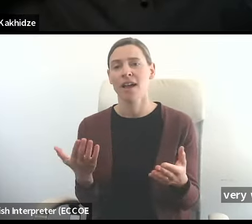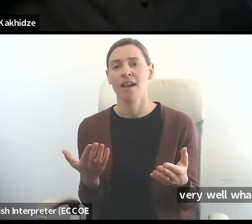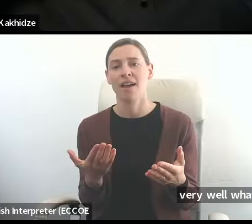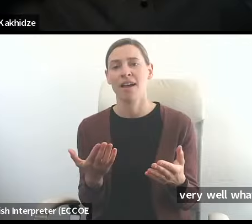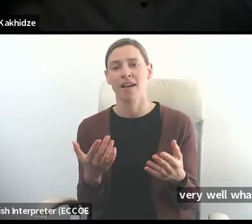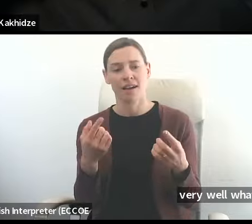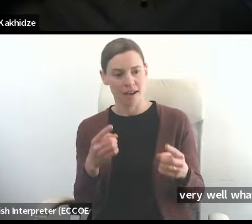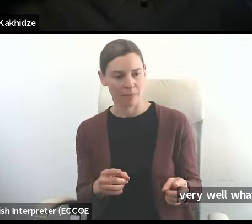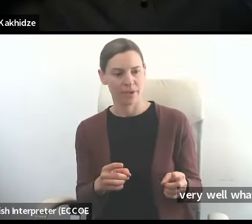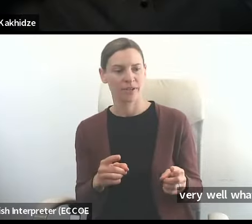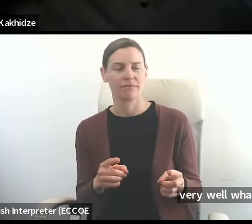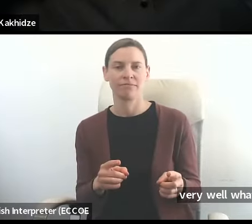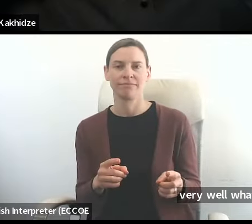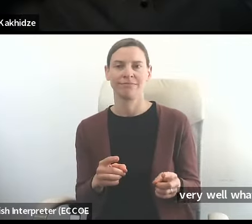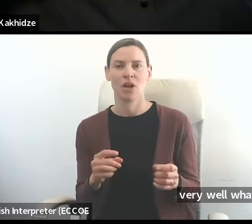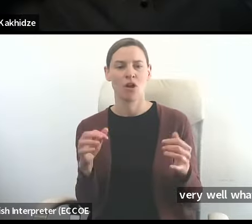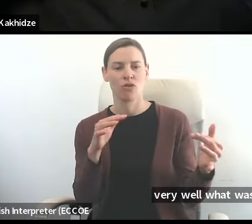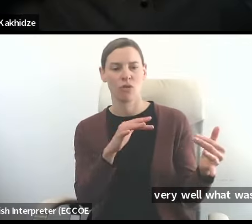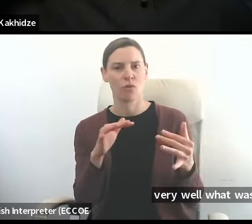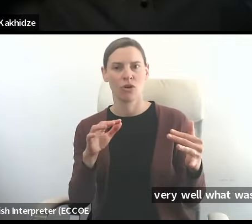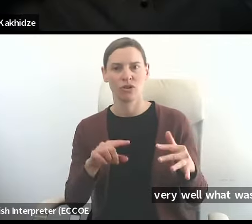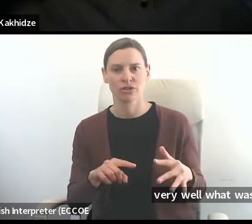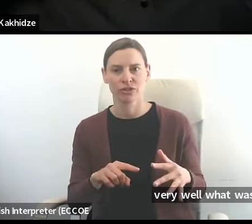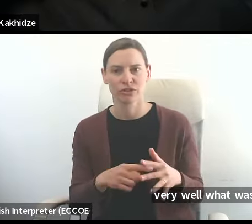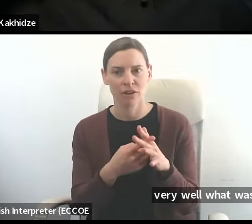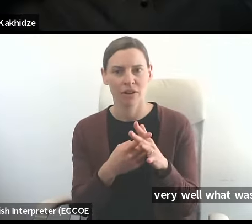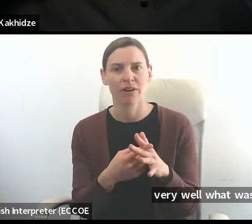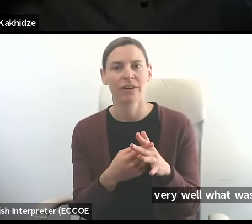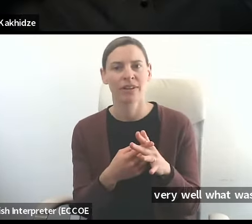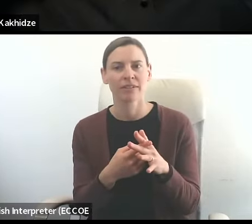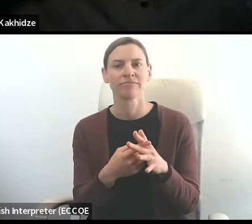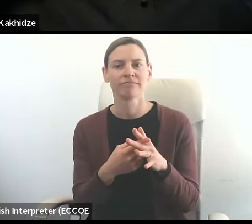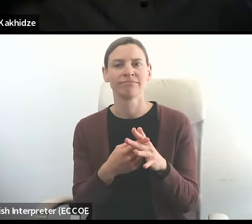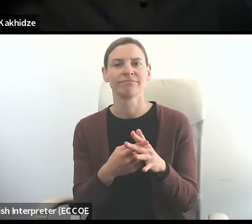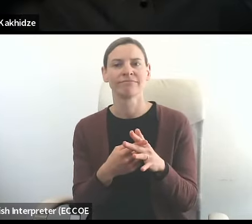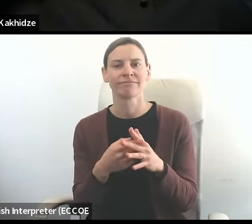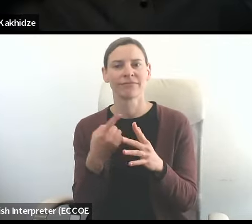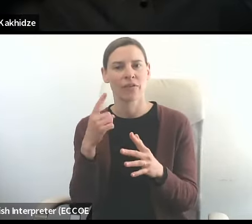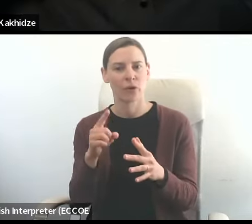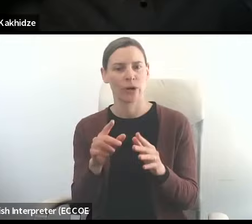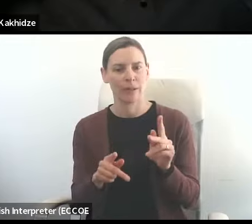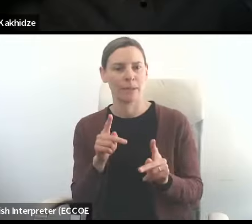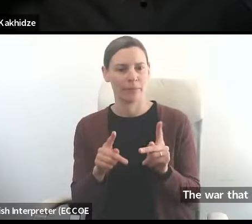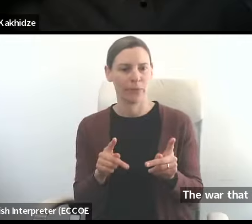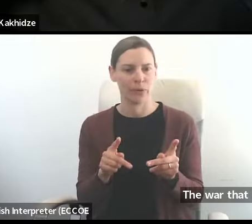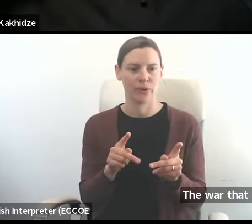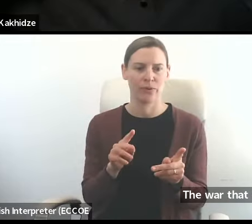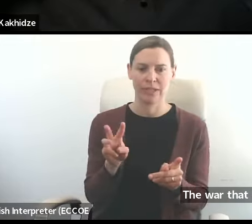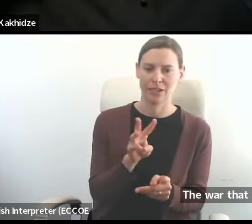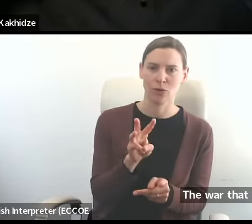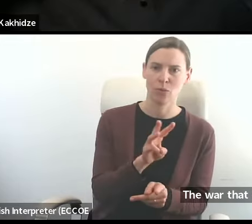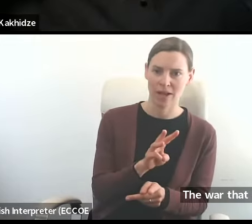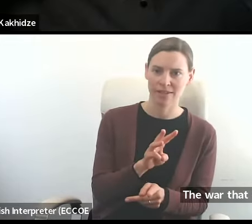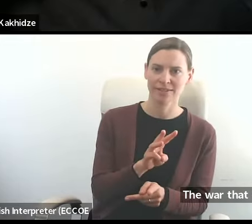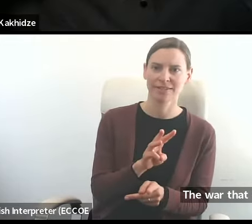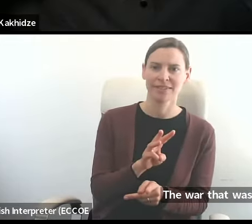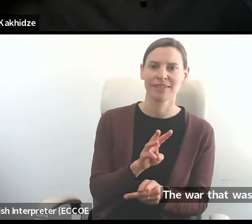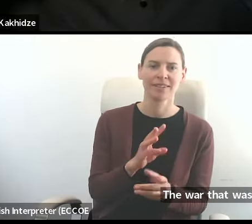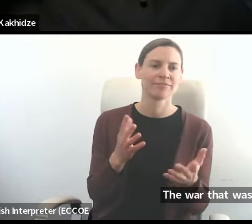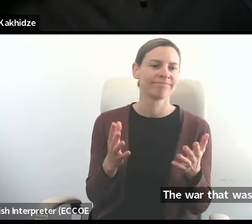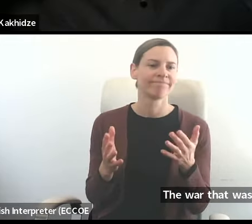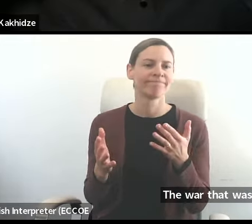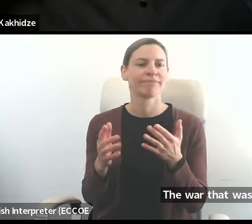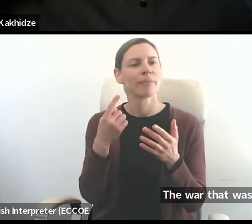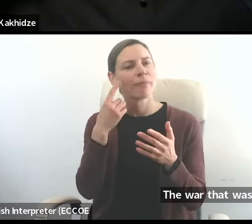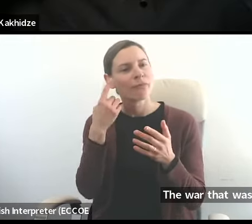exploded for the West. The war that was happening for you already for 8 years, but nobody gave a dime. A regular